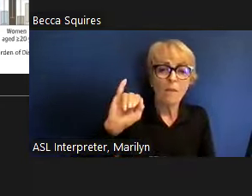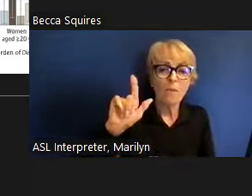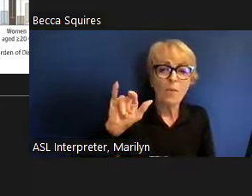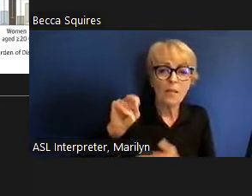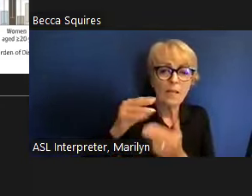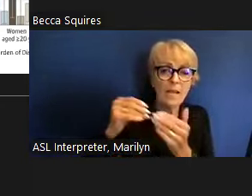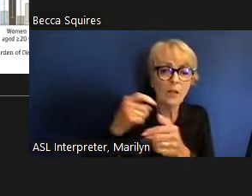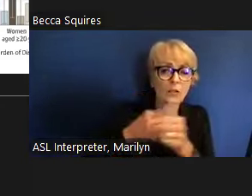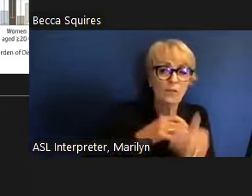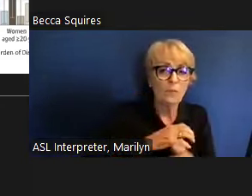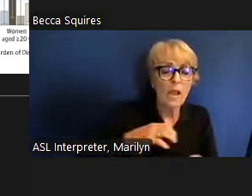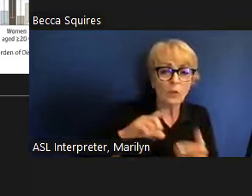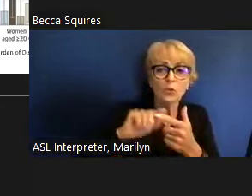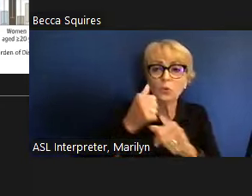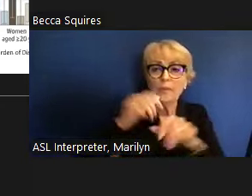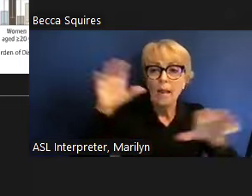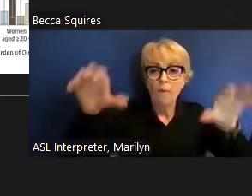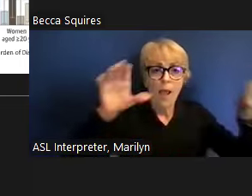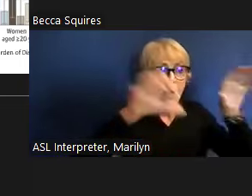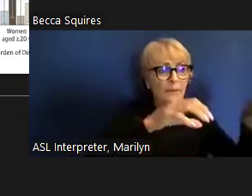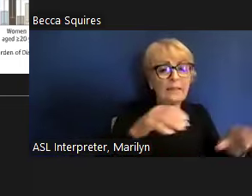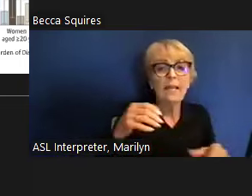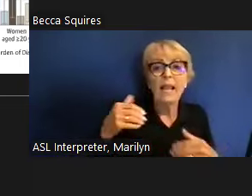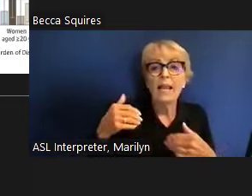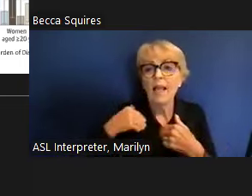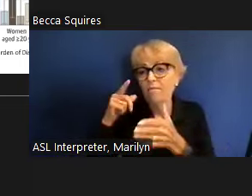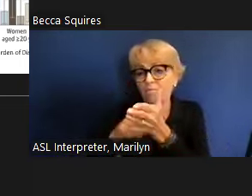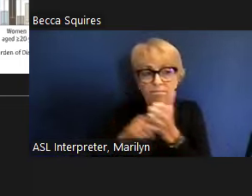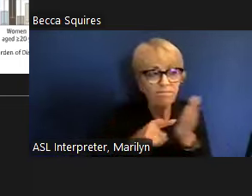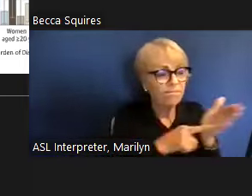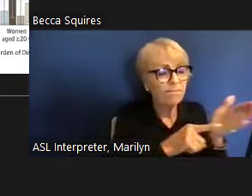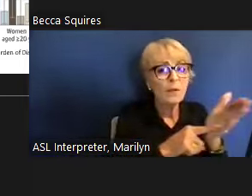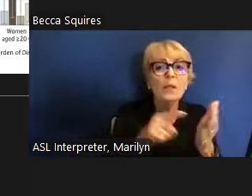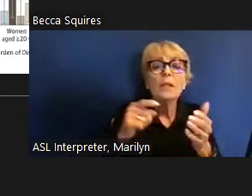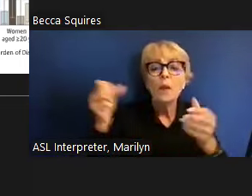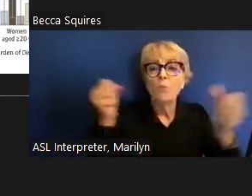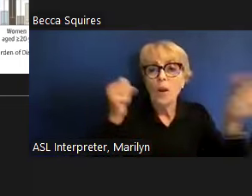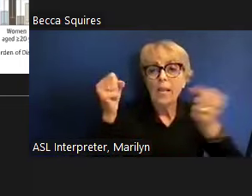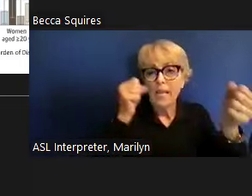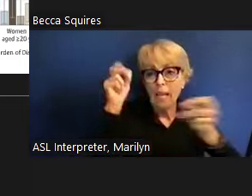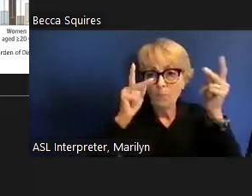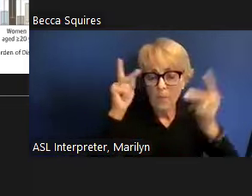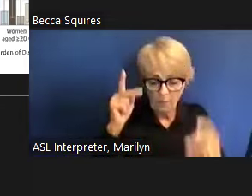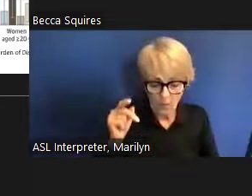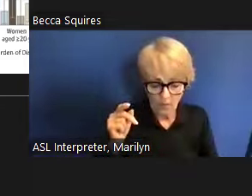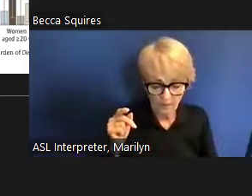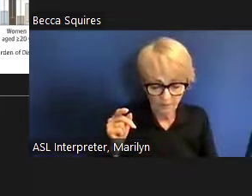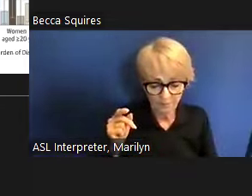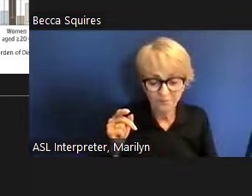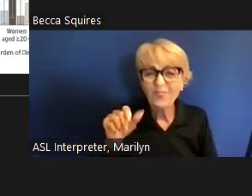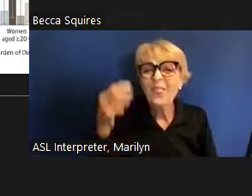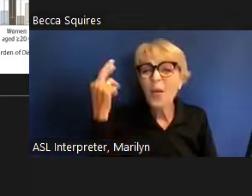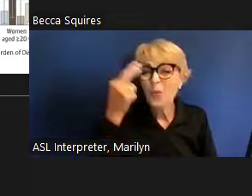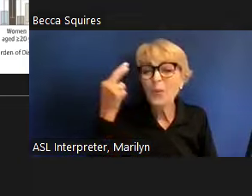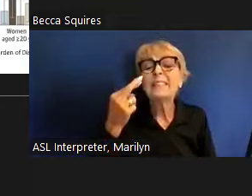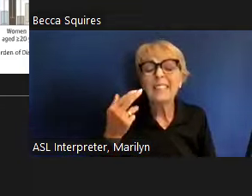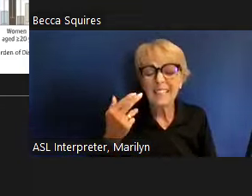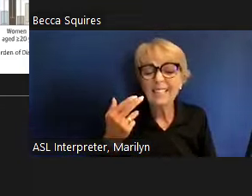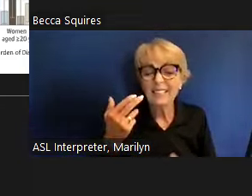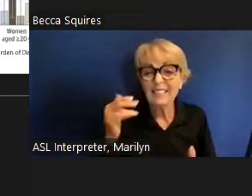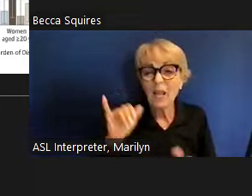these hubs and get investigators to start bringing people in. And the other reason is because it's so prevalent. That